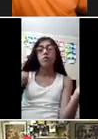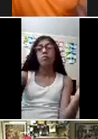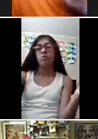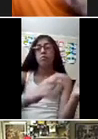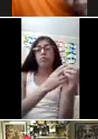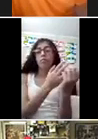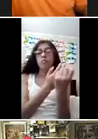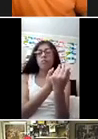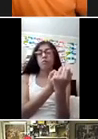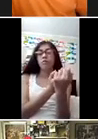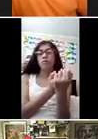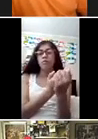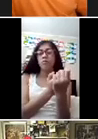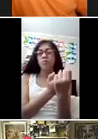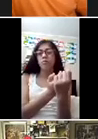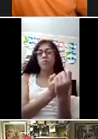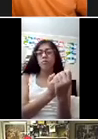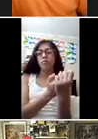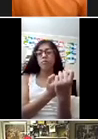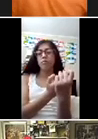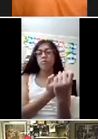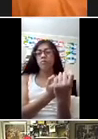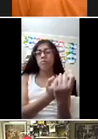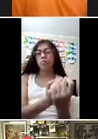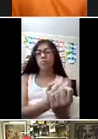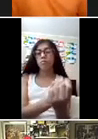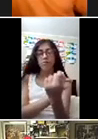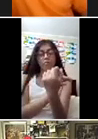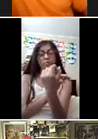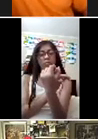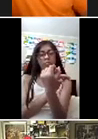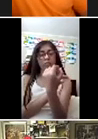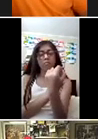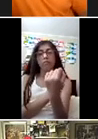conditions of a heart. Now, it doesn't mean that a person who,